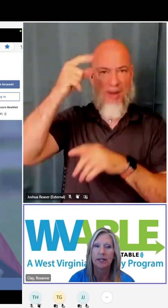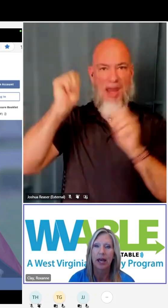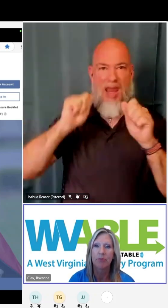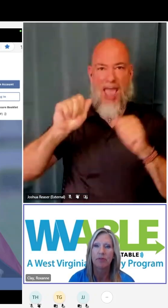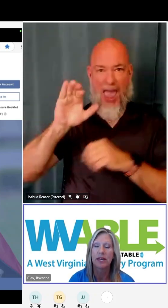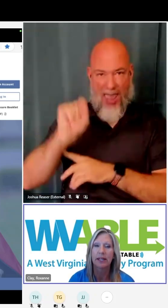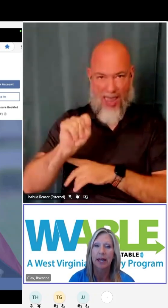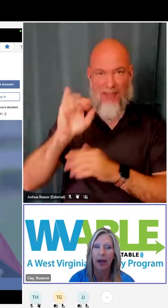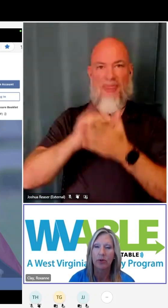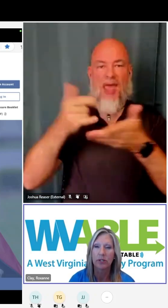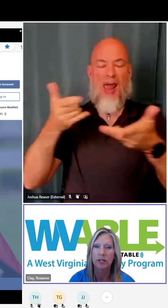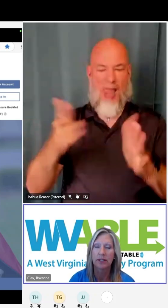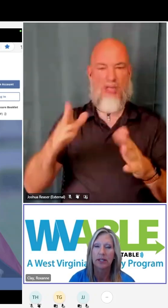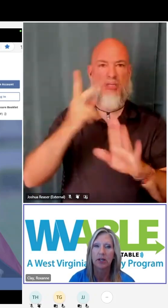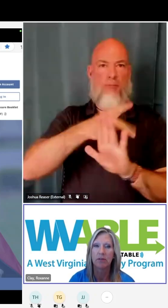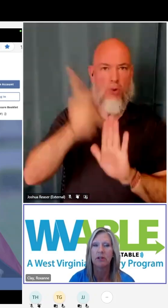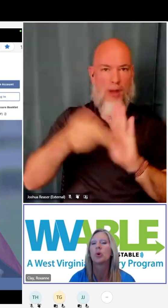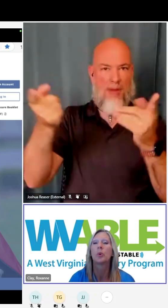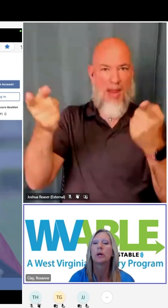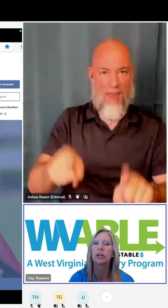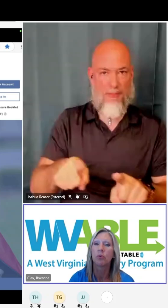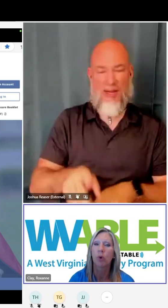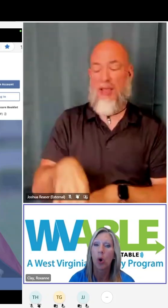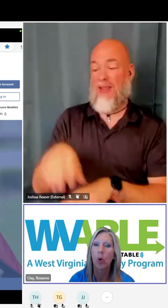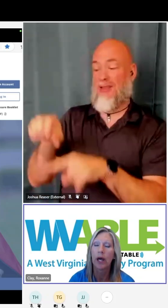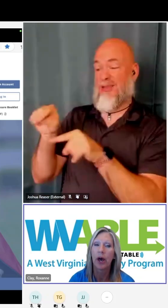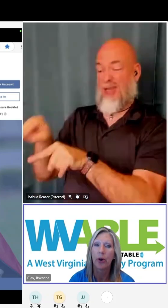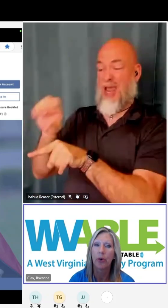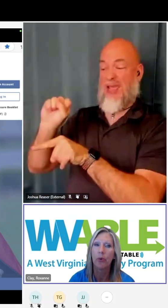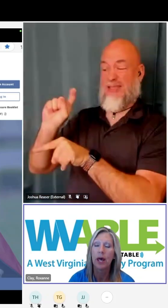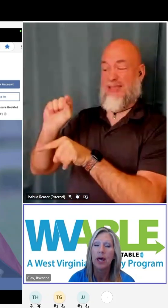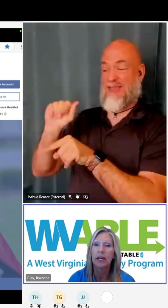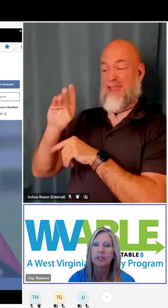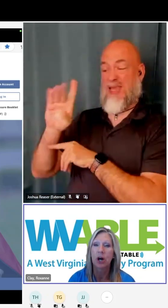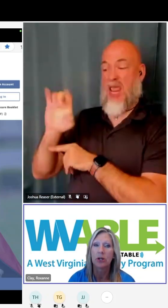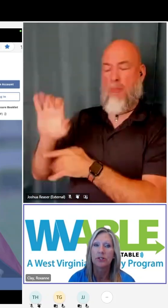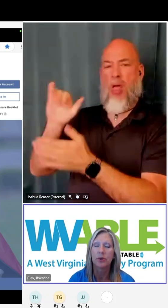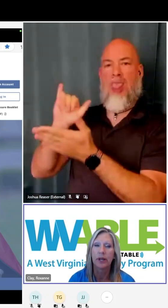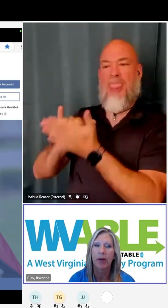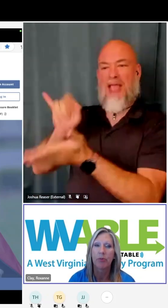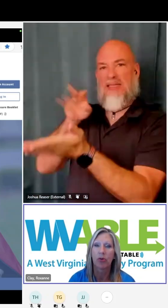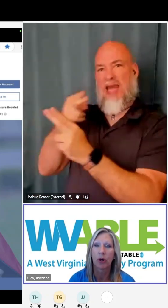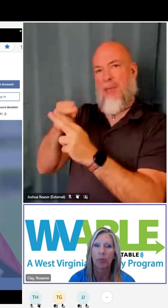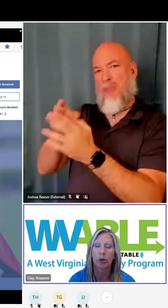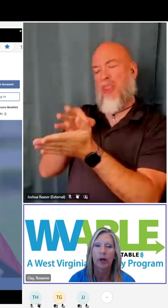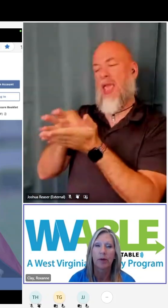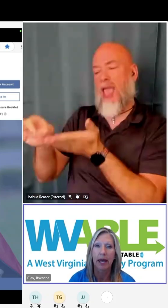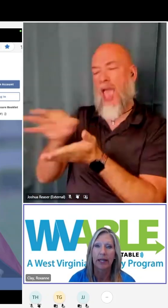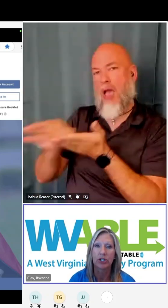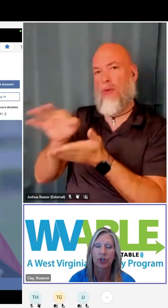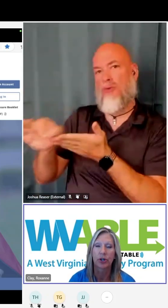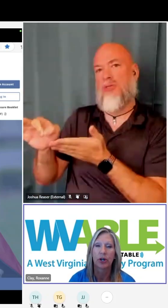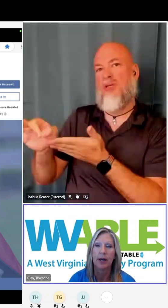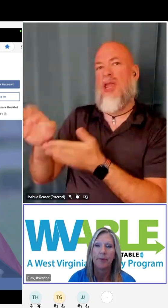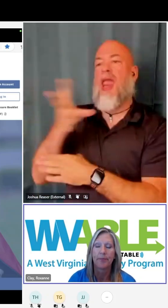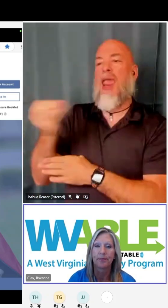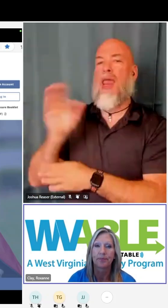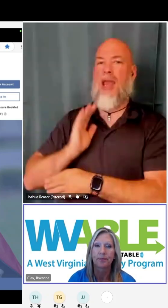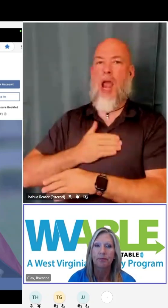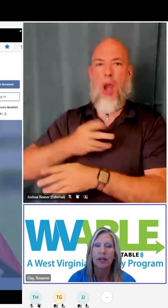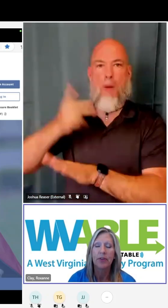STABLE is the name of the account that the individual will enroll and own. It's also the name of our program